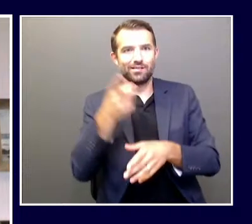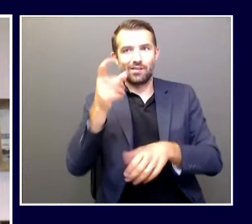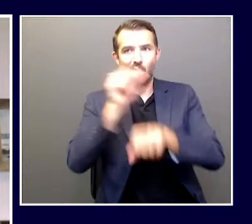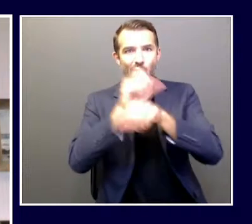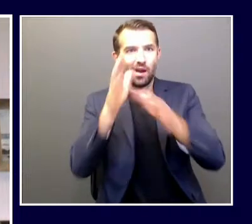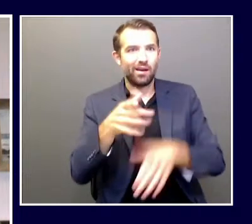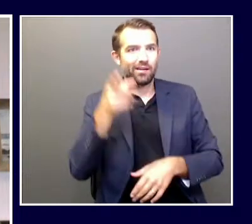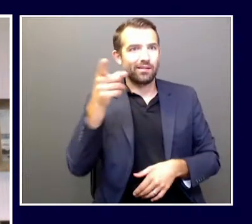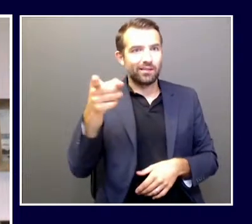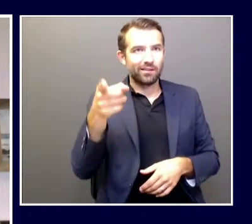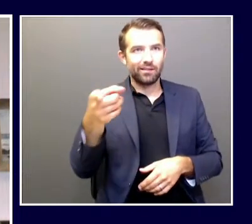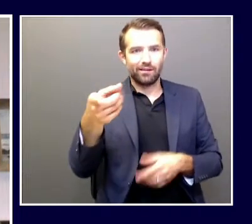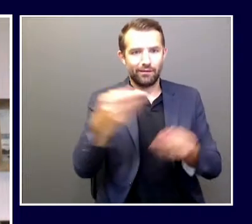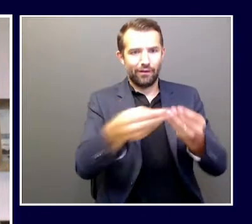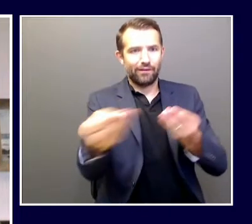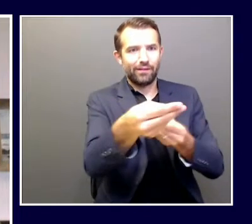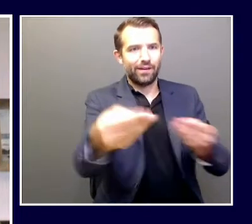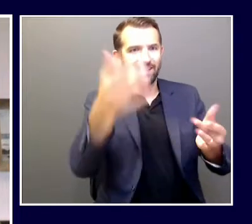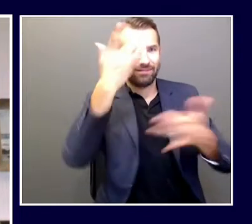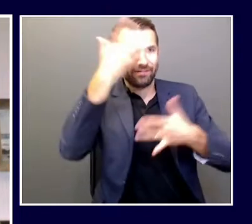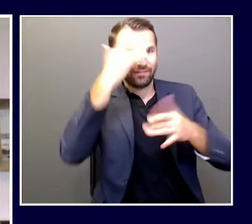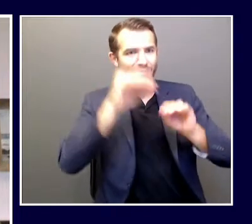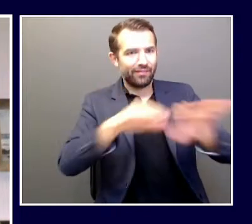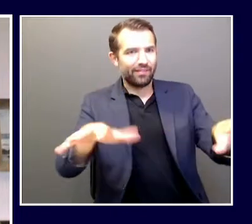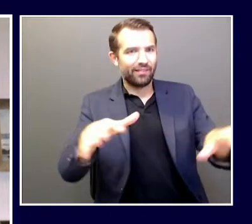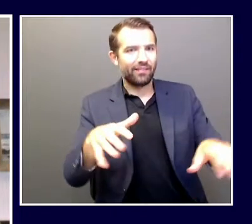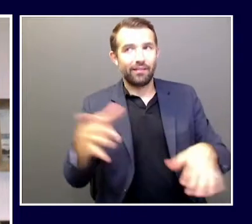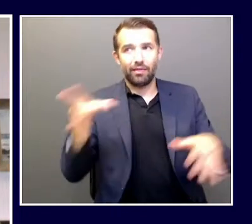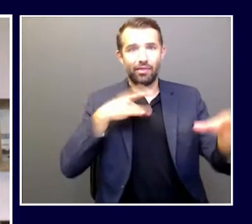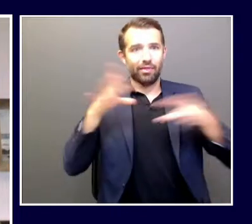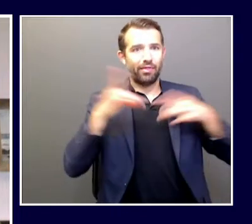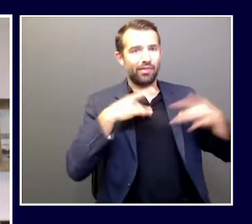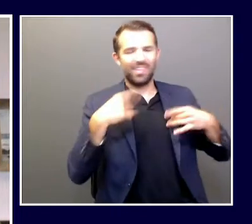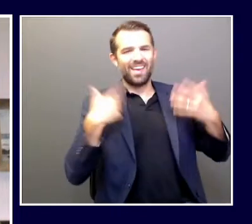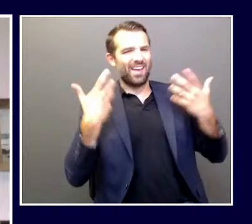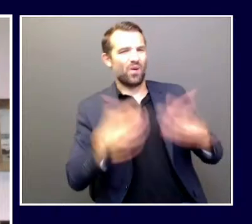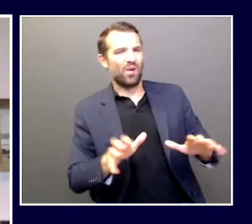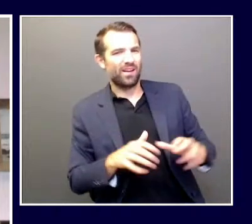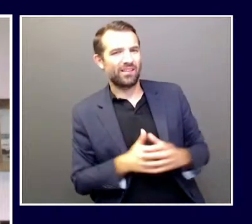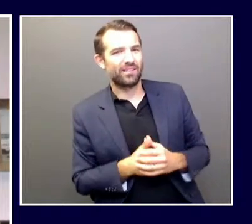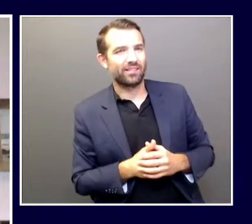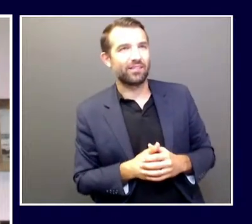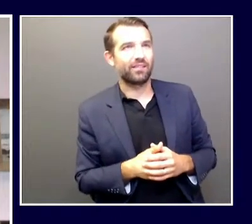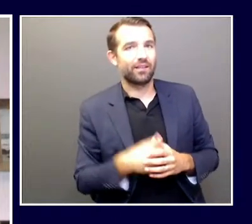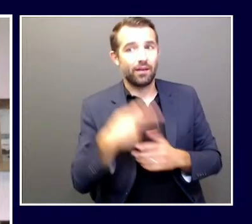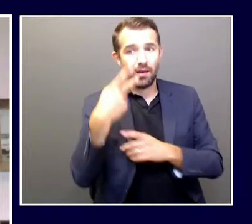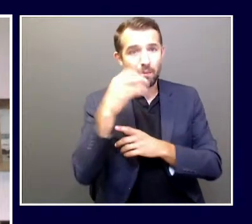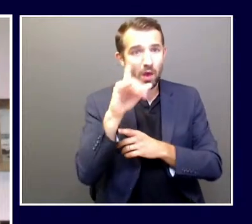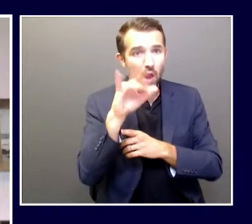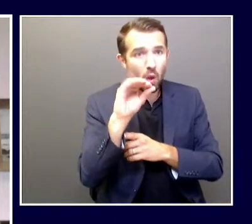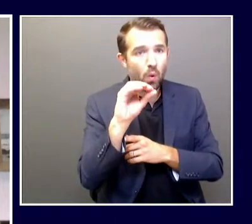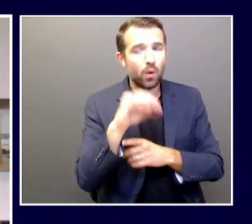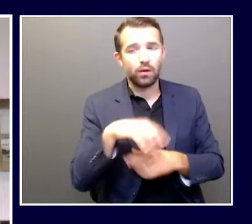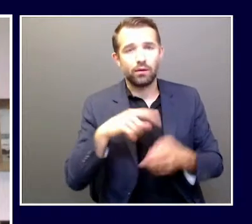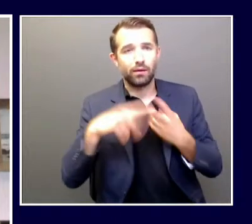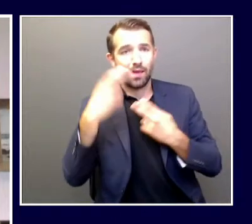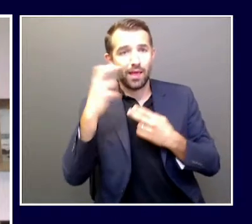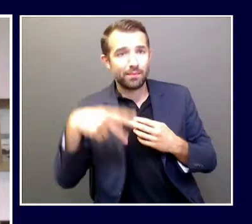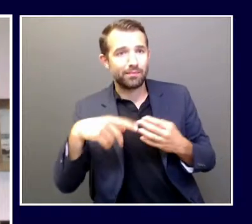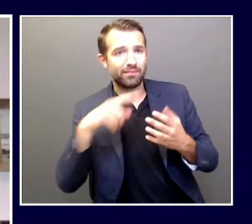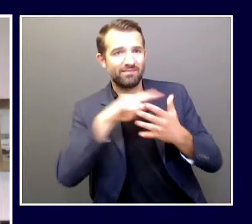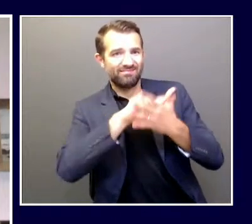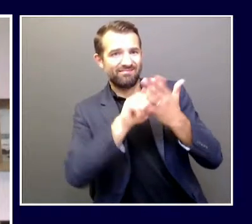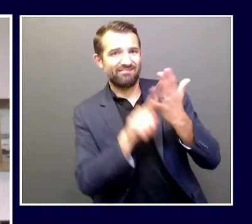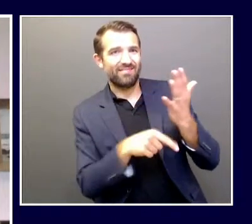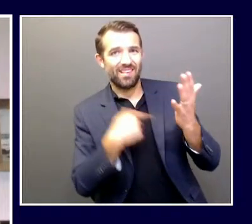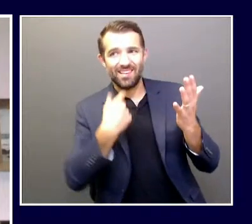COVID vaccine, seen in that context, is no different. Now, I recognize that folks frame this as a question of autonomy and